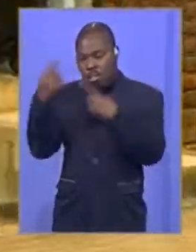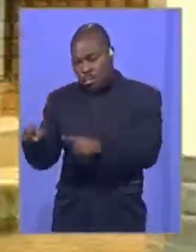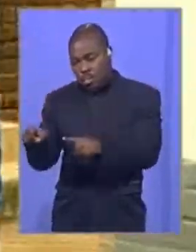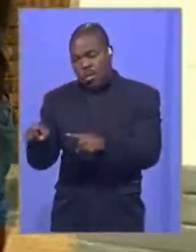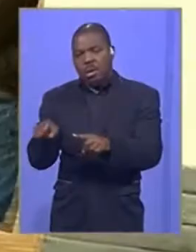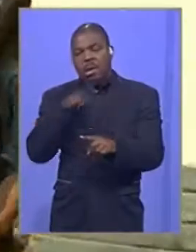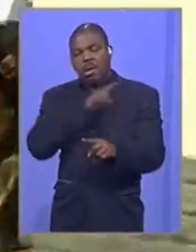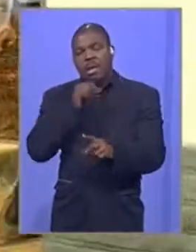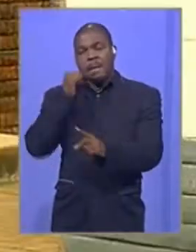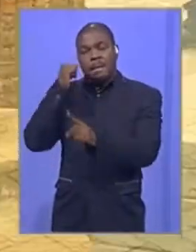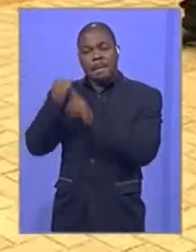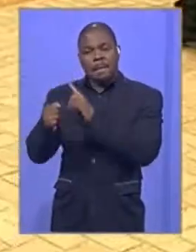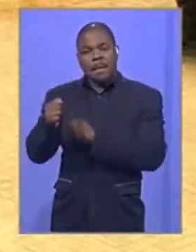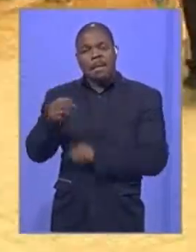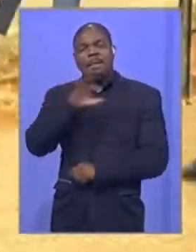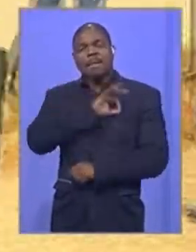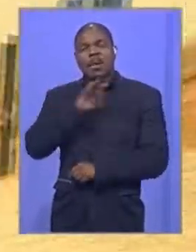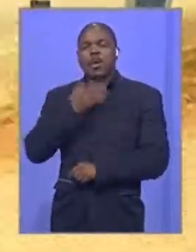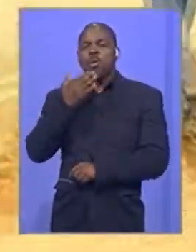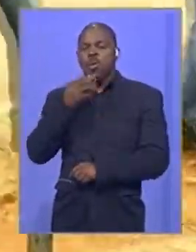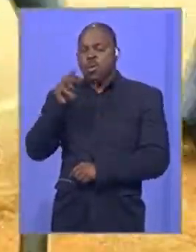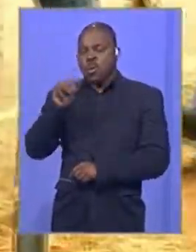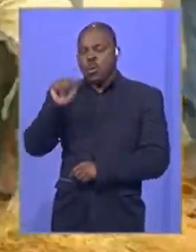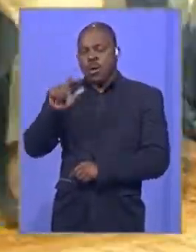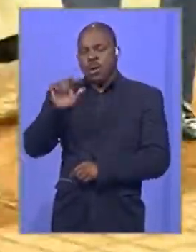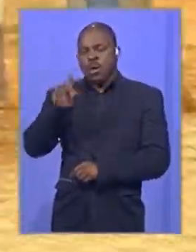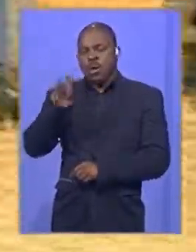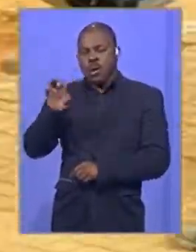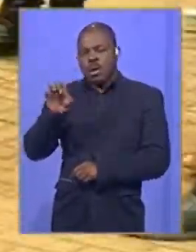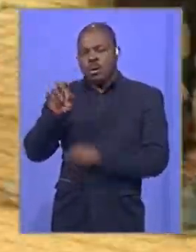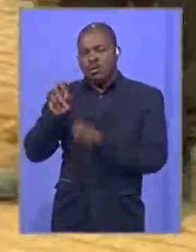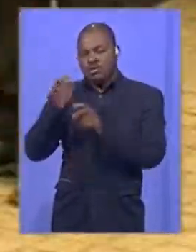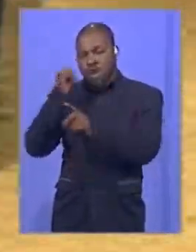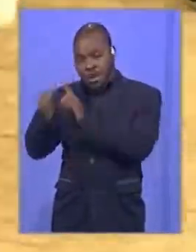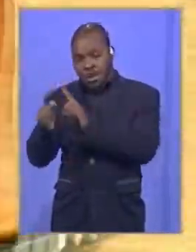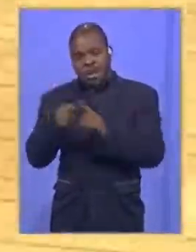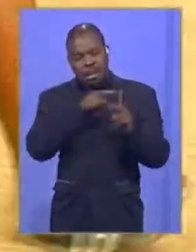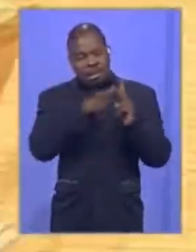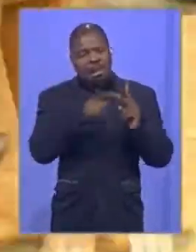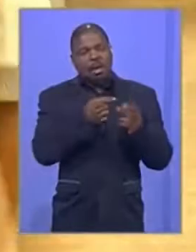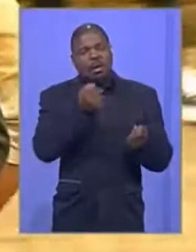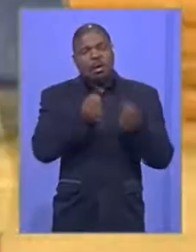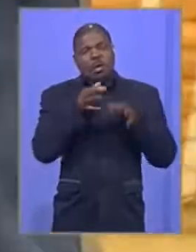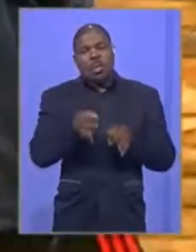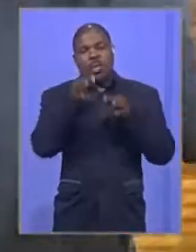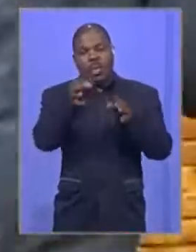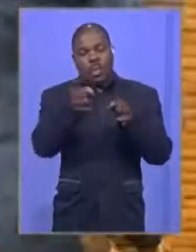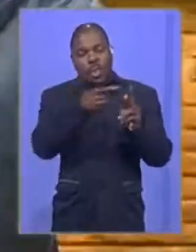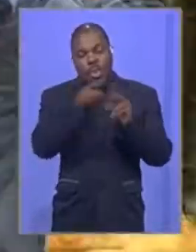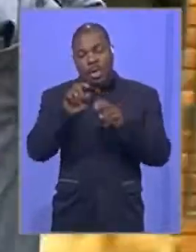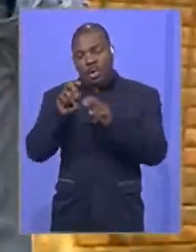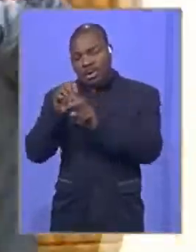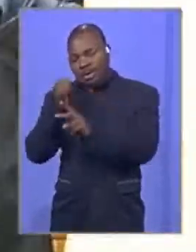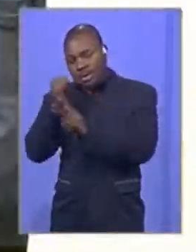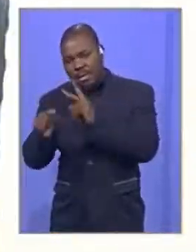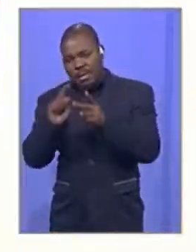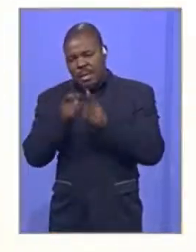ya mmeara wa Shabane Moses Maluleke ba latofatšwa ba lebagane gape le melato ya go bolaya le maiteko a